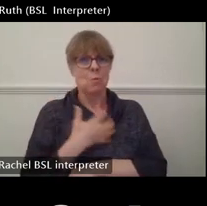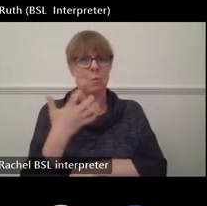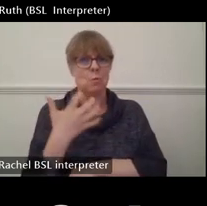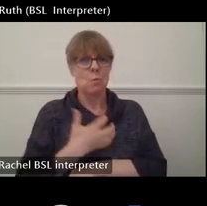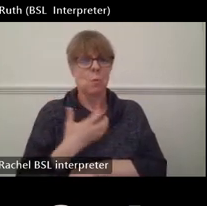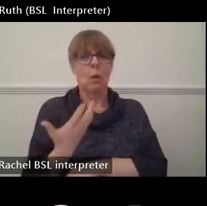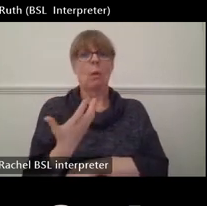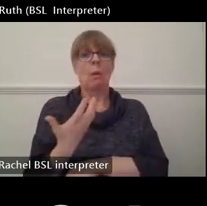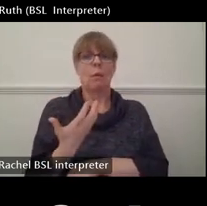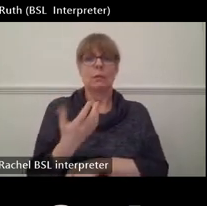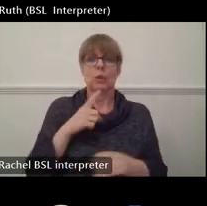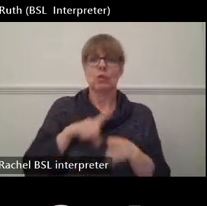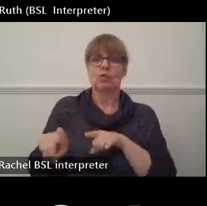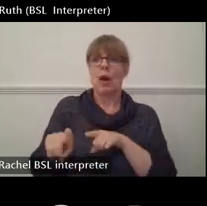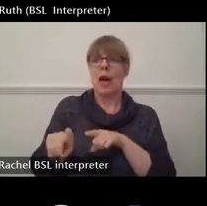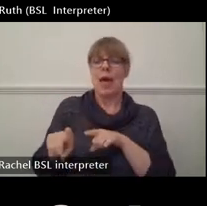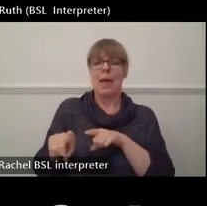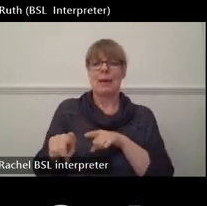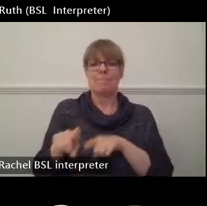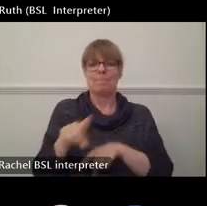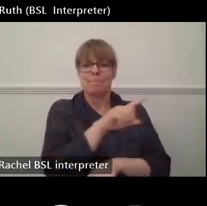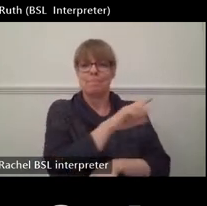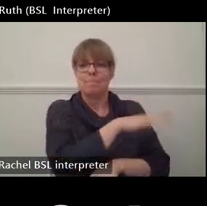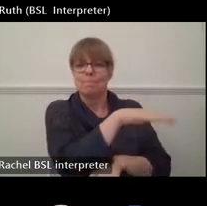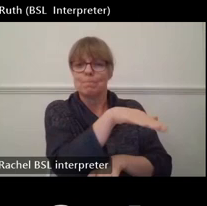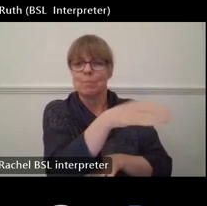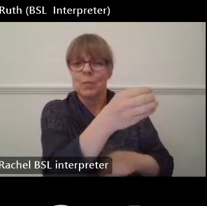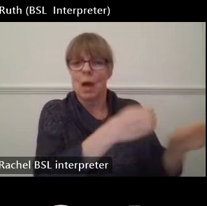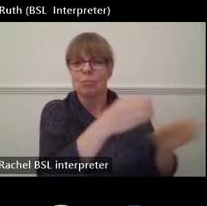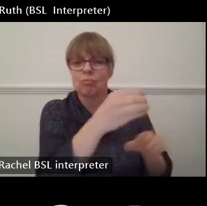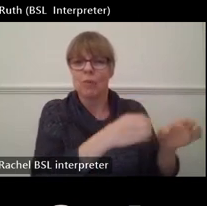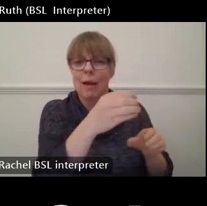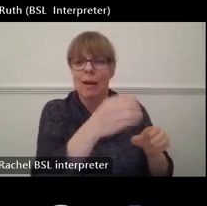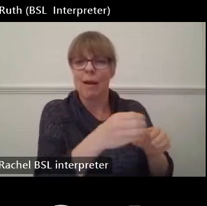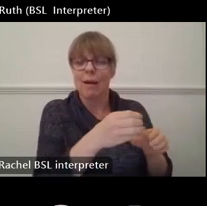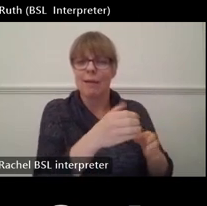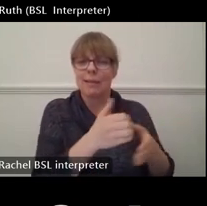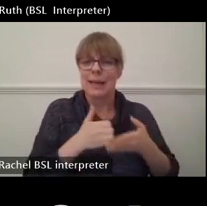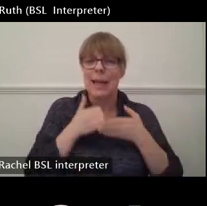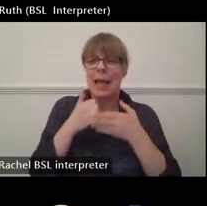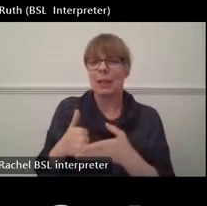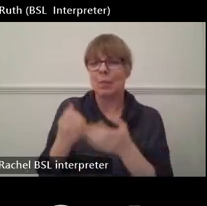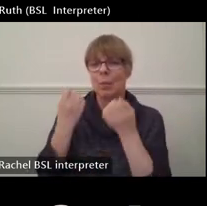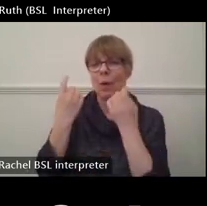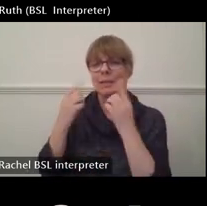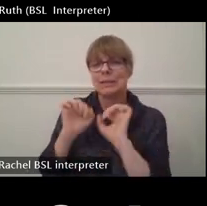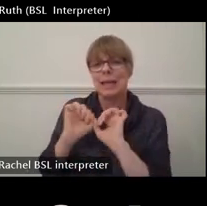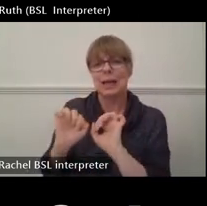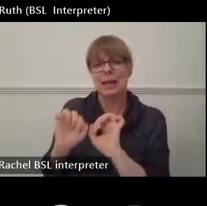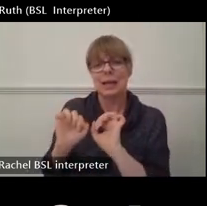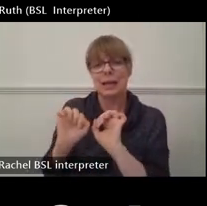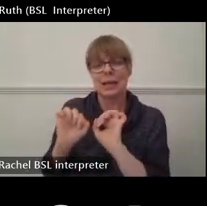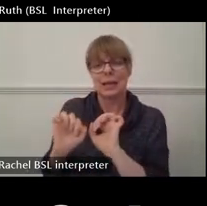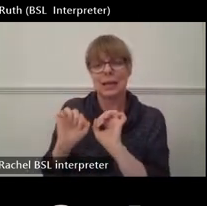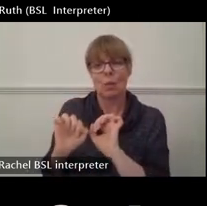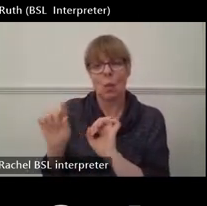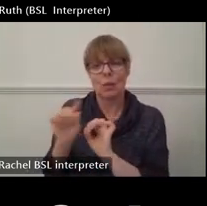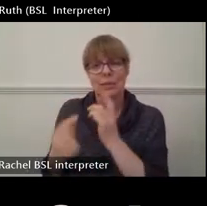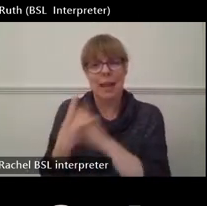to get someone else who's going to come and help them to, you know, to understand what's going